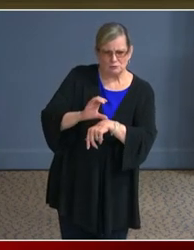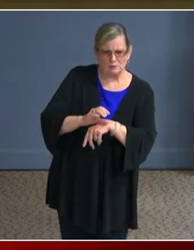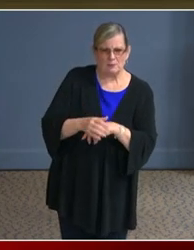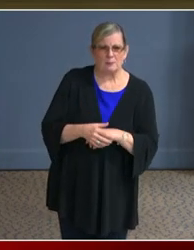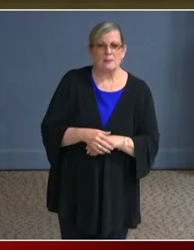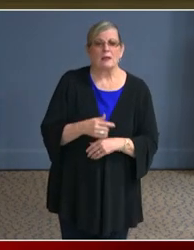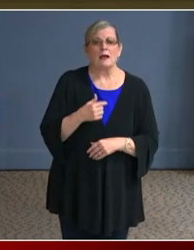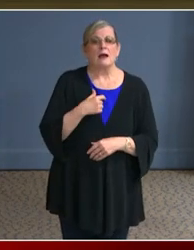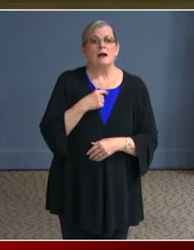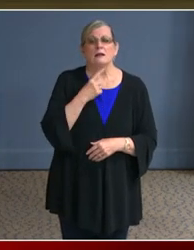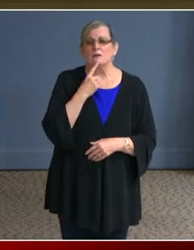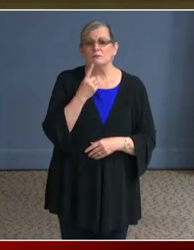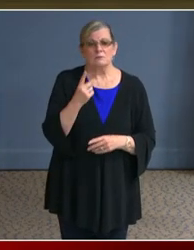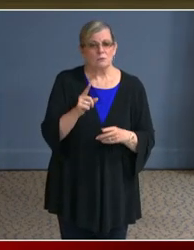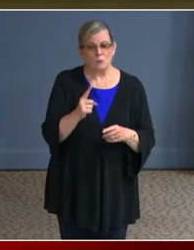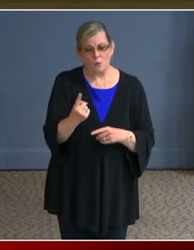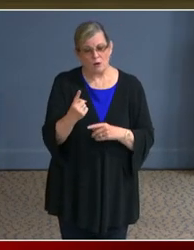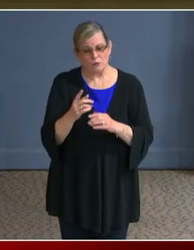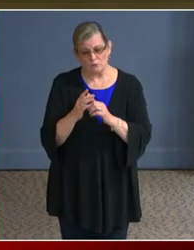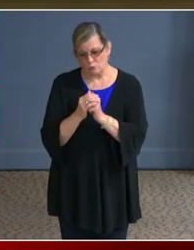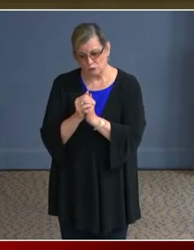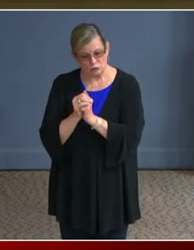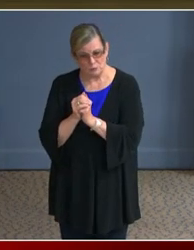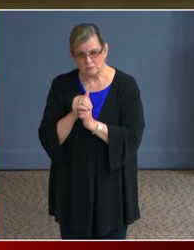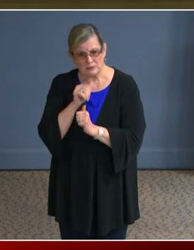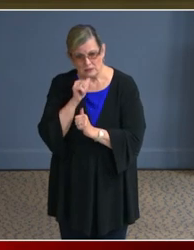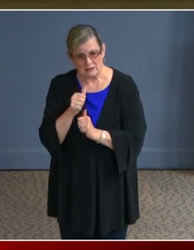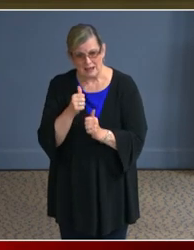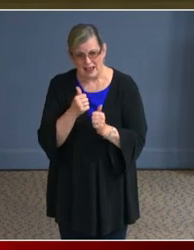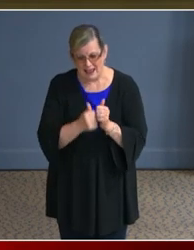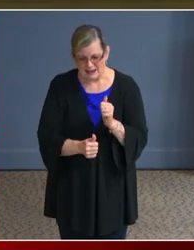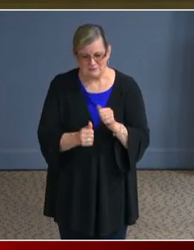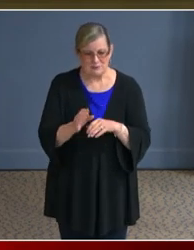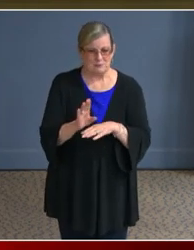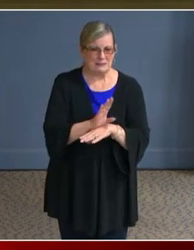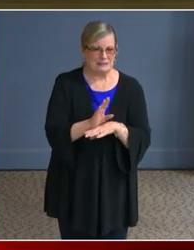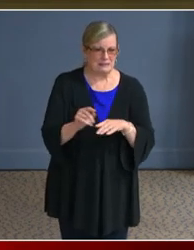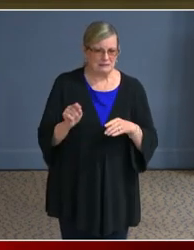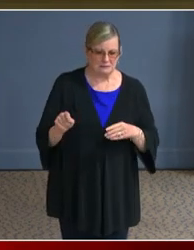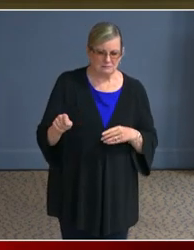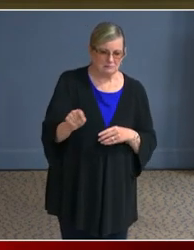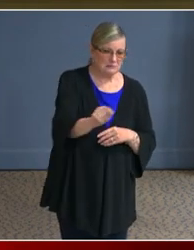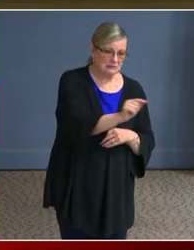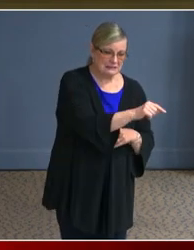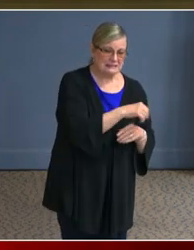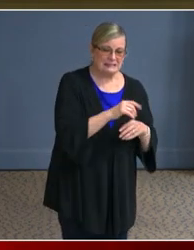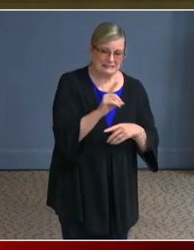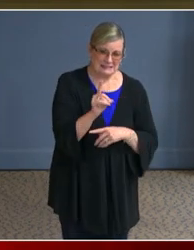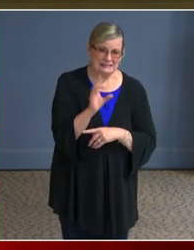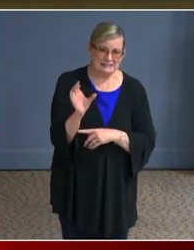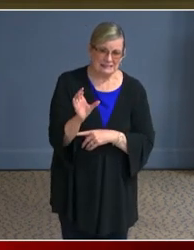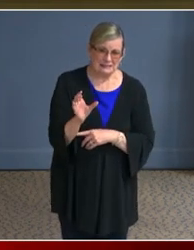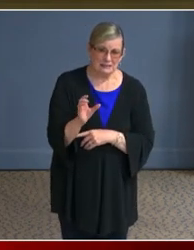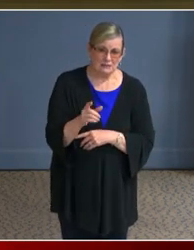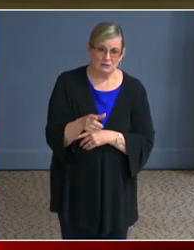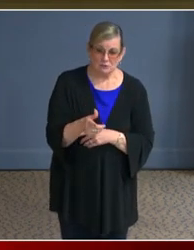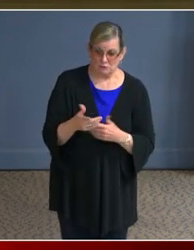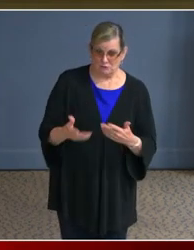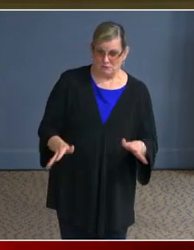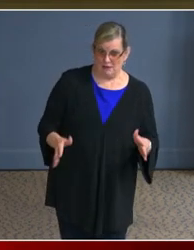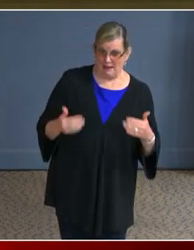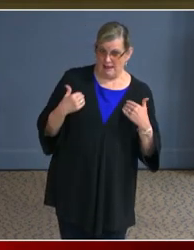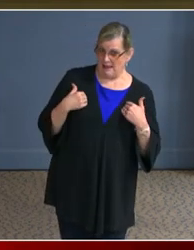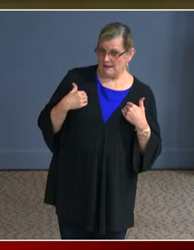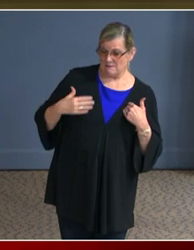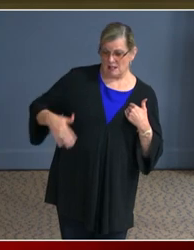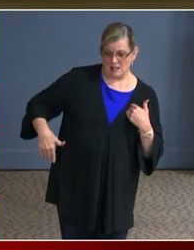not only to places of worship, but to every business and entity in the District of Columbia, is that when you have unvaccinated and